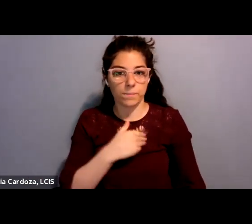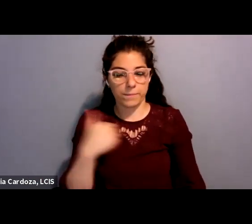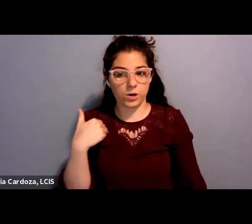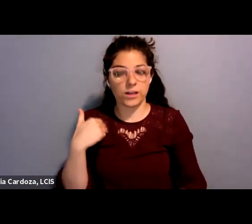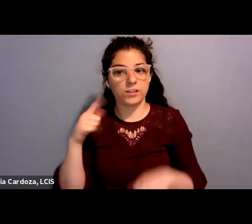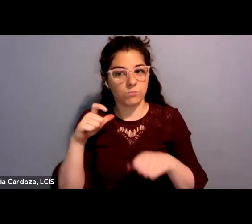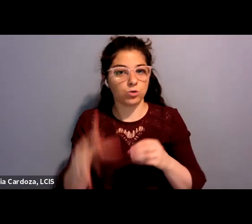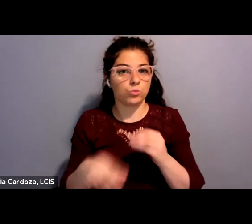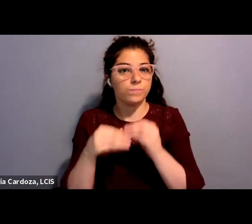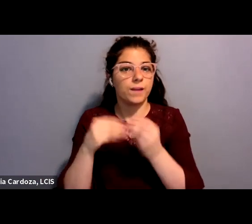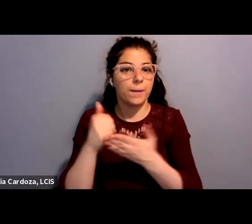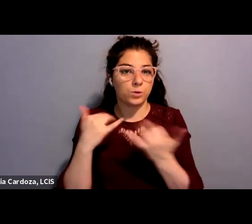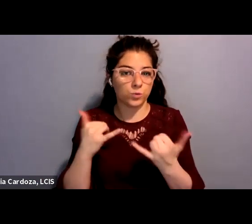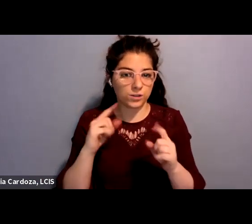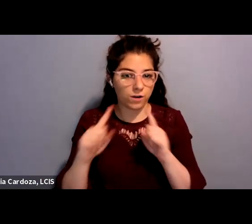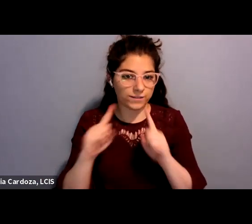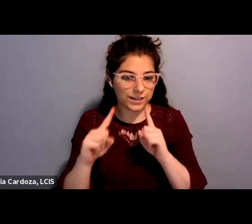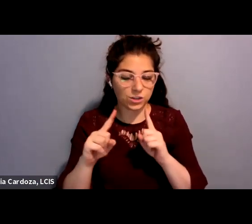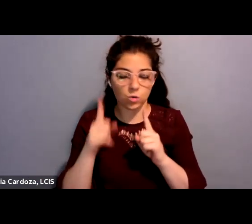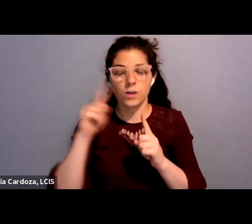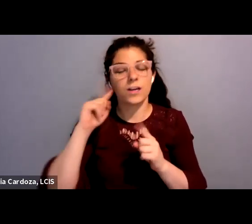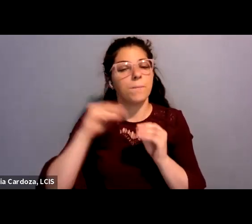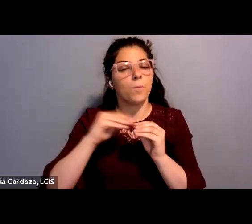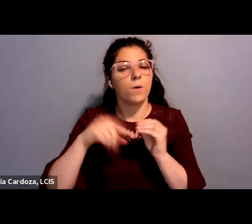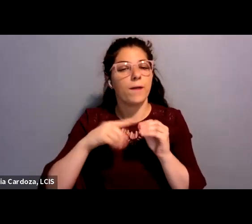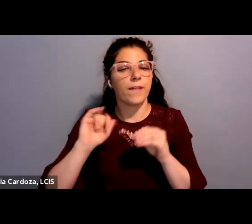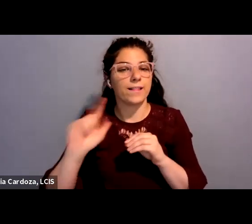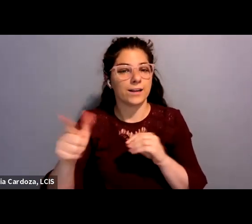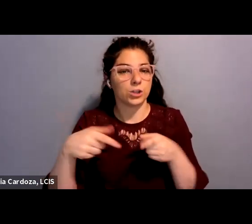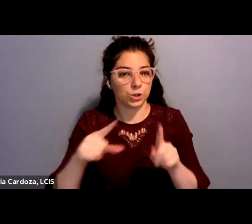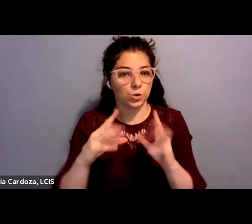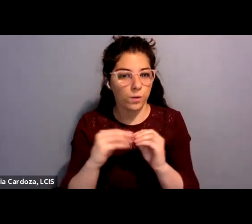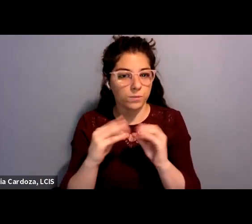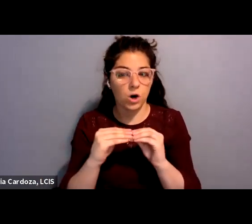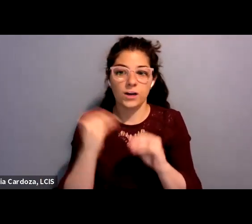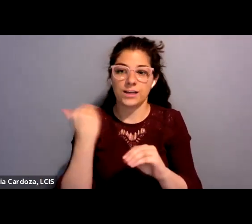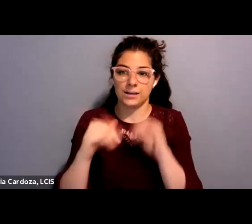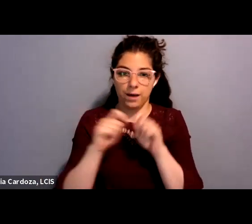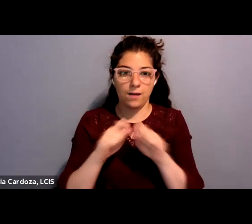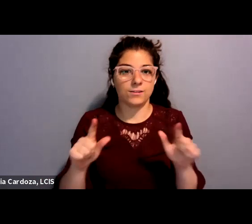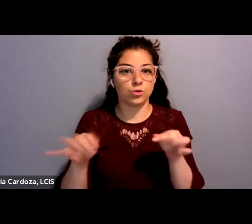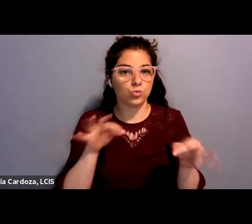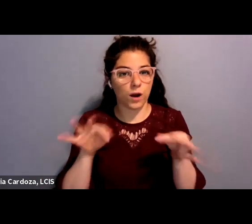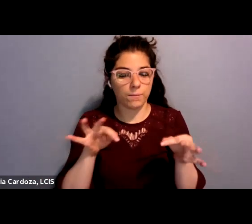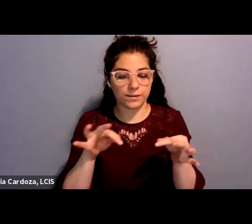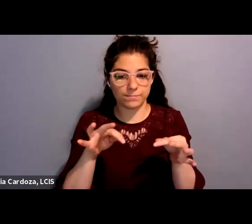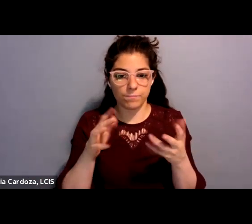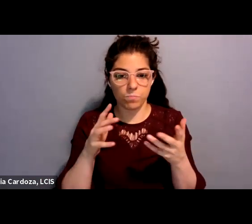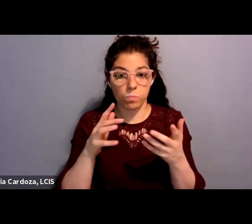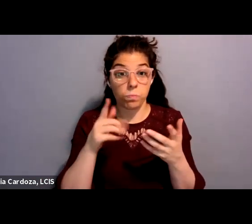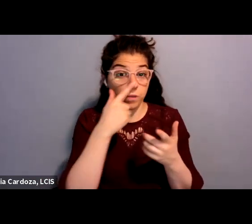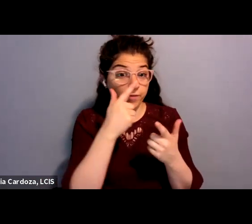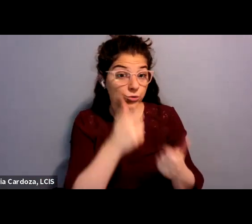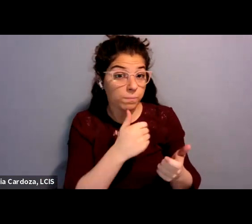conversation. You'll hear more about it later during the webinar, and an email will follow describing how interested board members